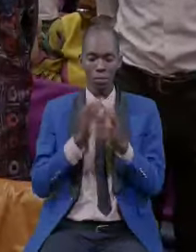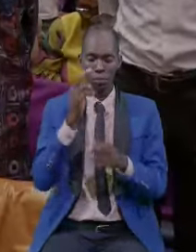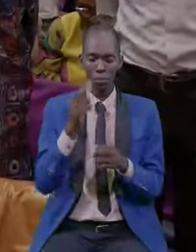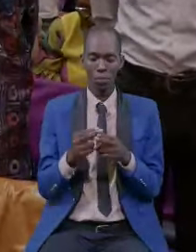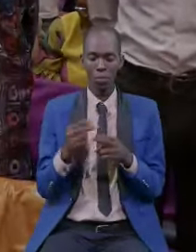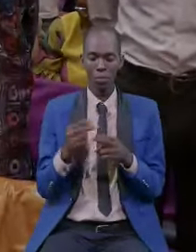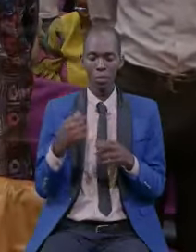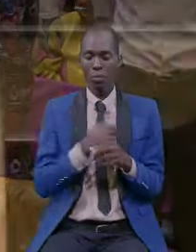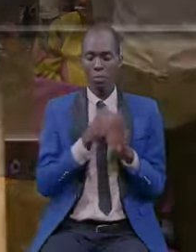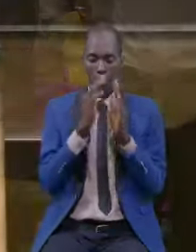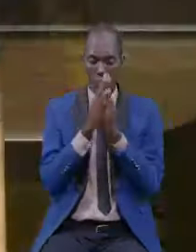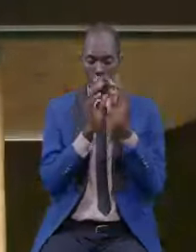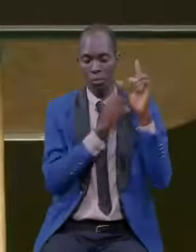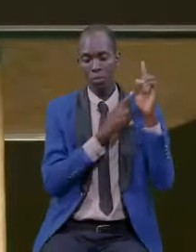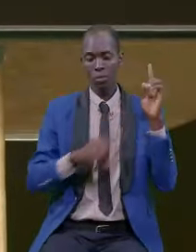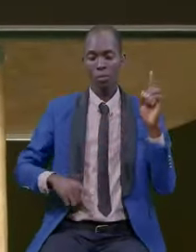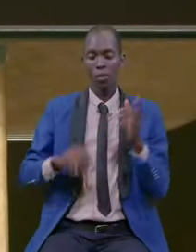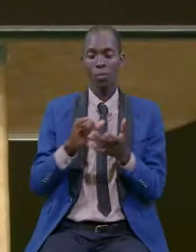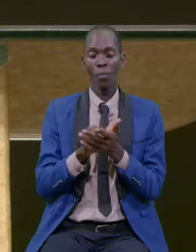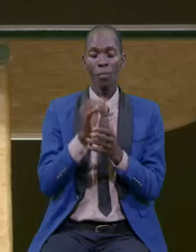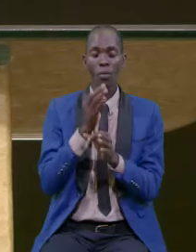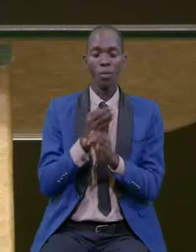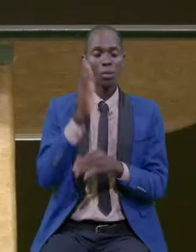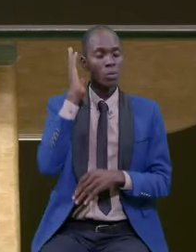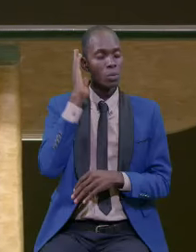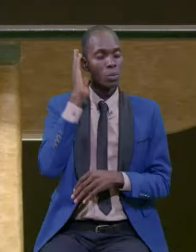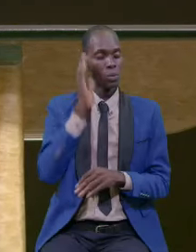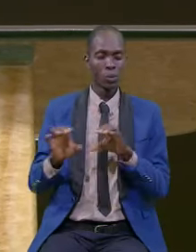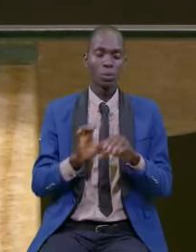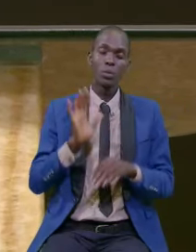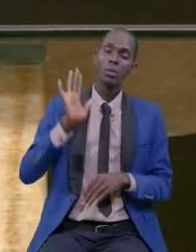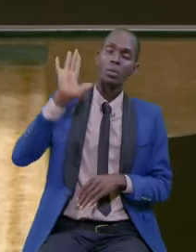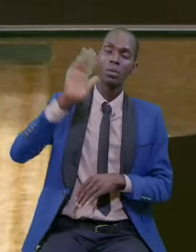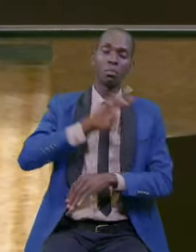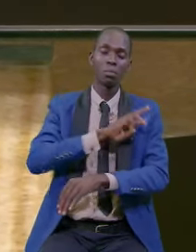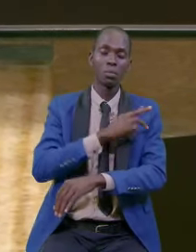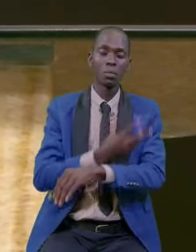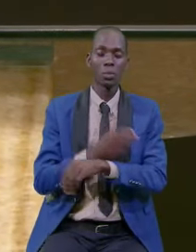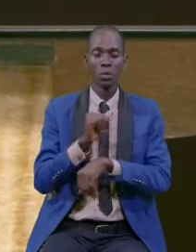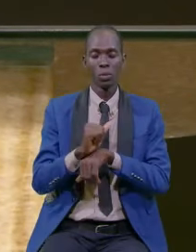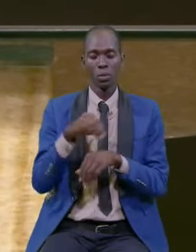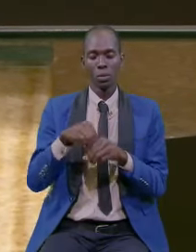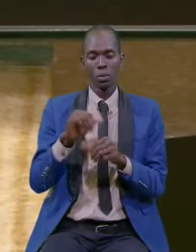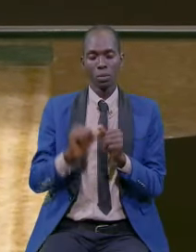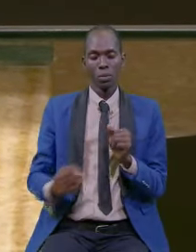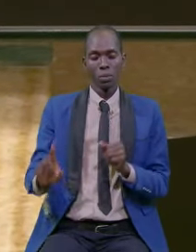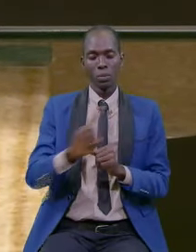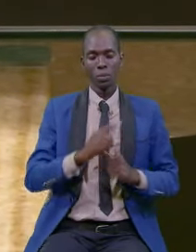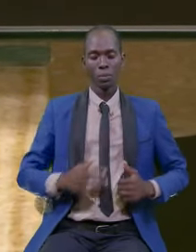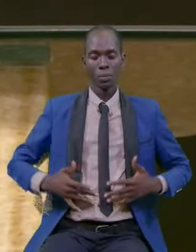And we pray, Lord, that faith will do its mighty work in every life.